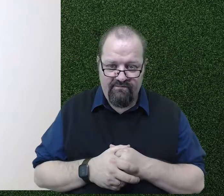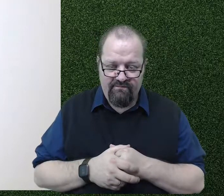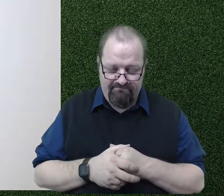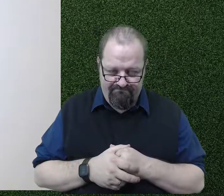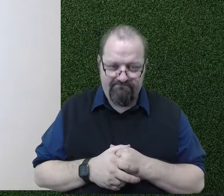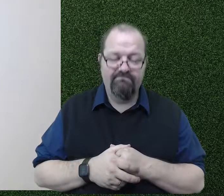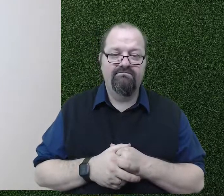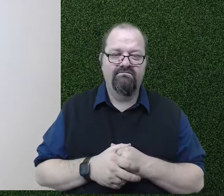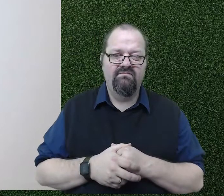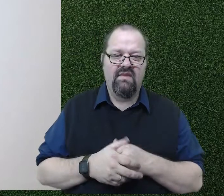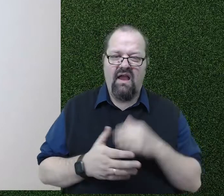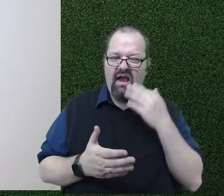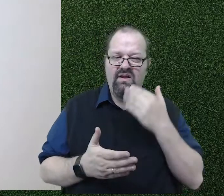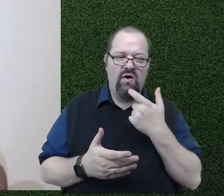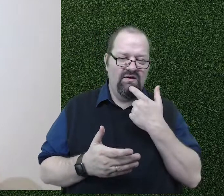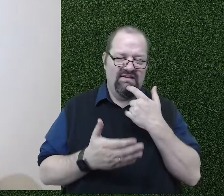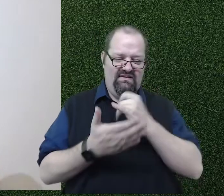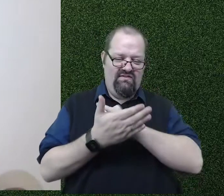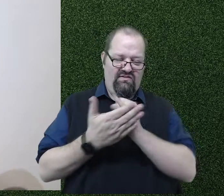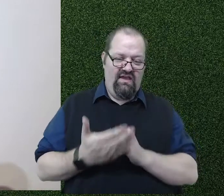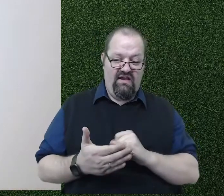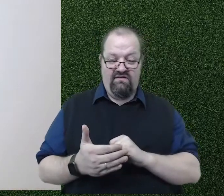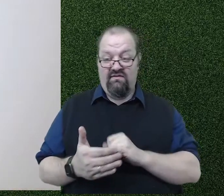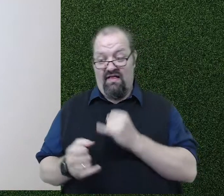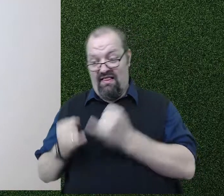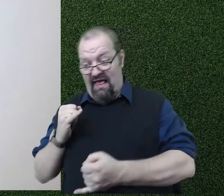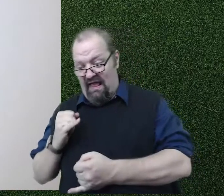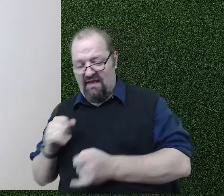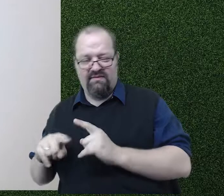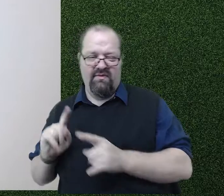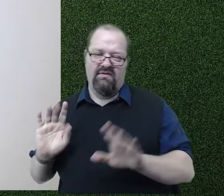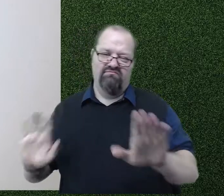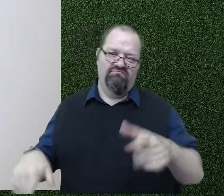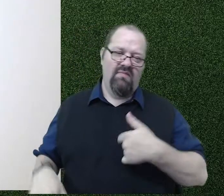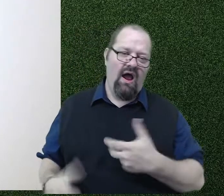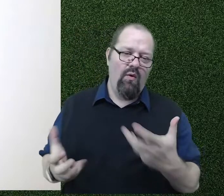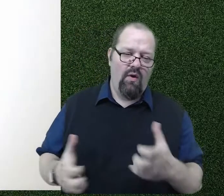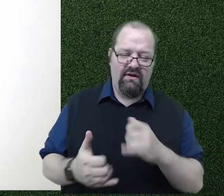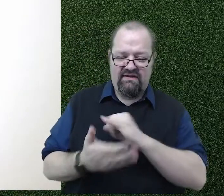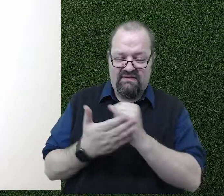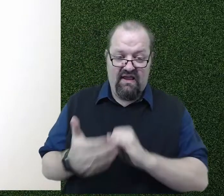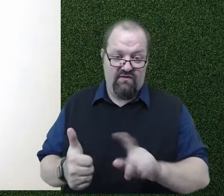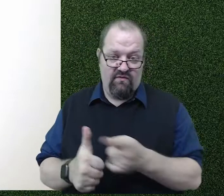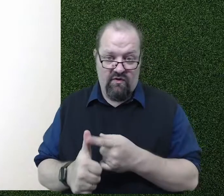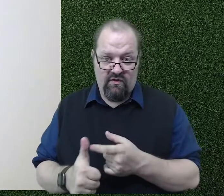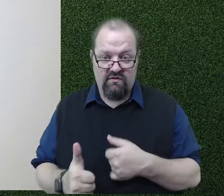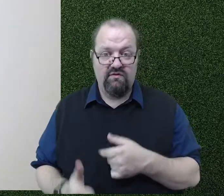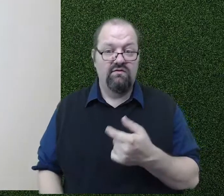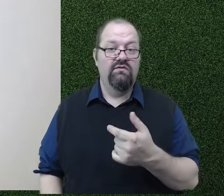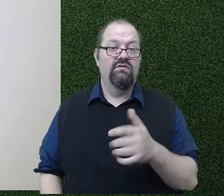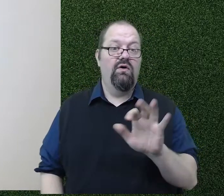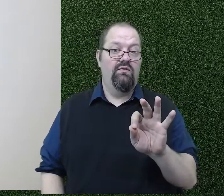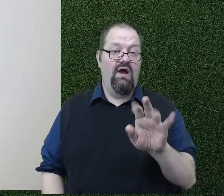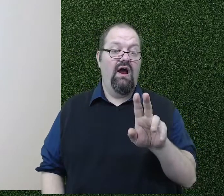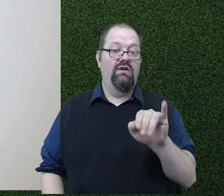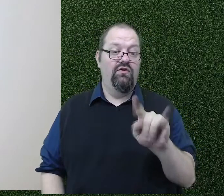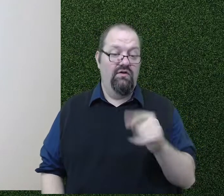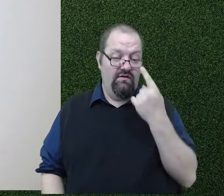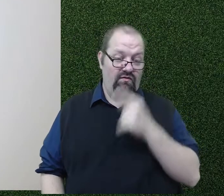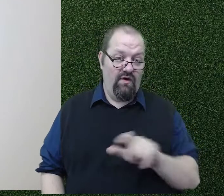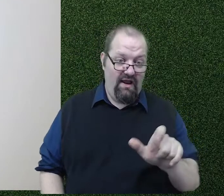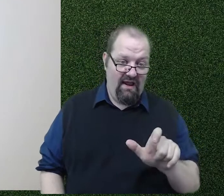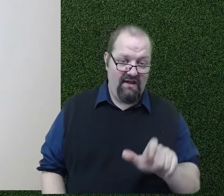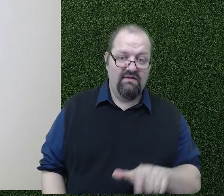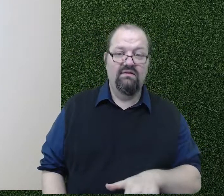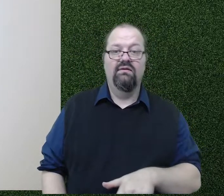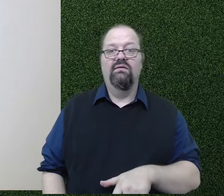I know it says to sketch last, so I think I'm going to sketch first. I want to go 9 units in the x direction, 7 units in the y